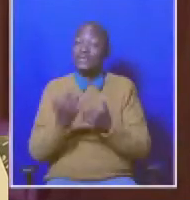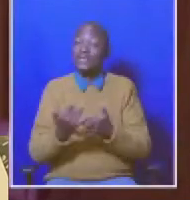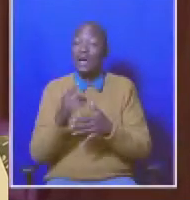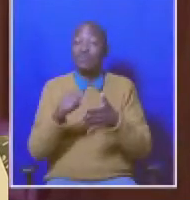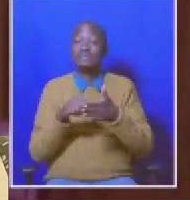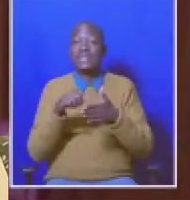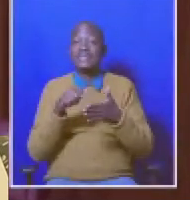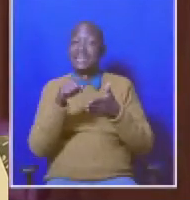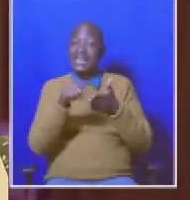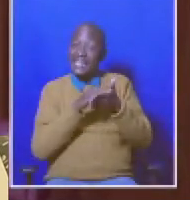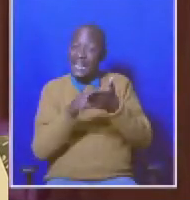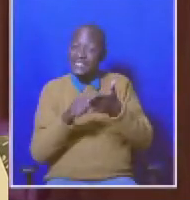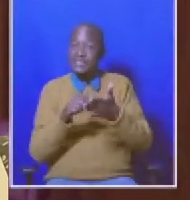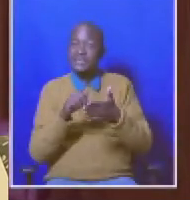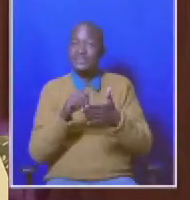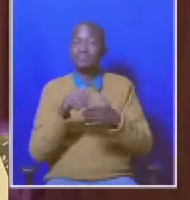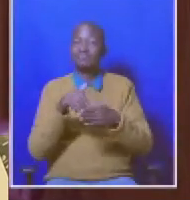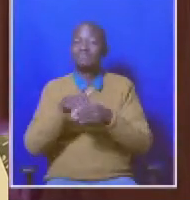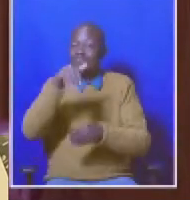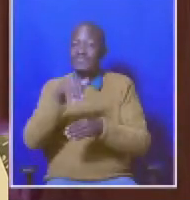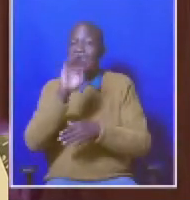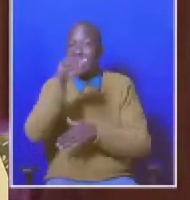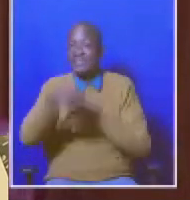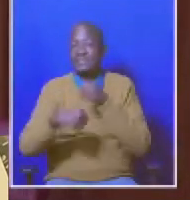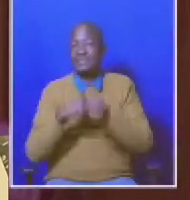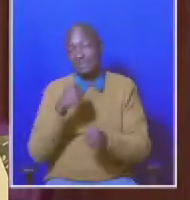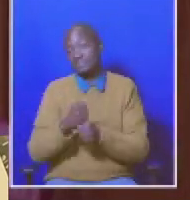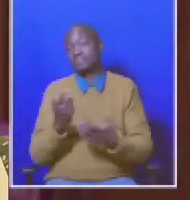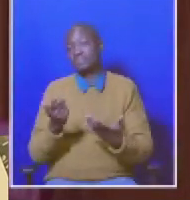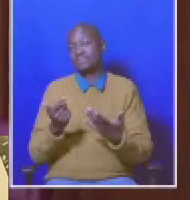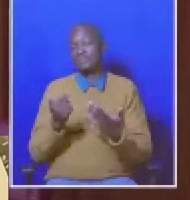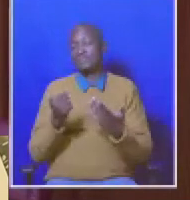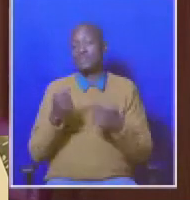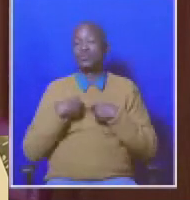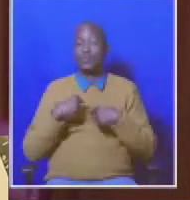for years and years on end. So my question would be, Deputy President,